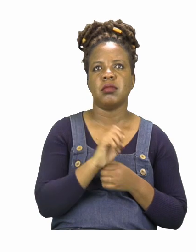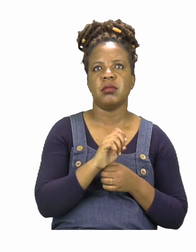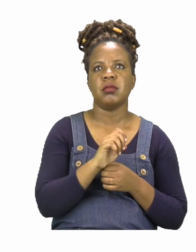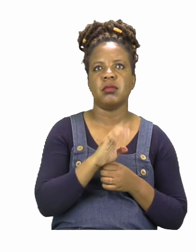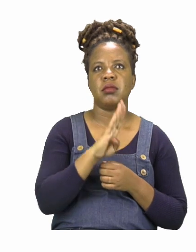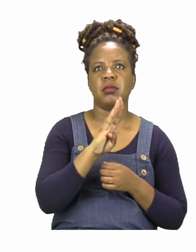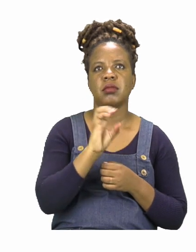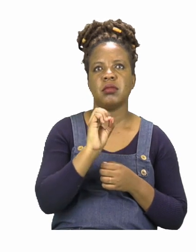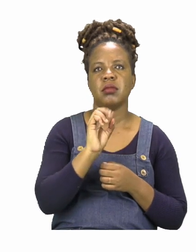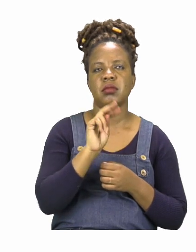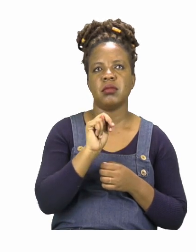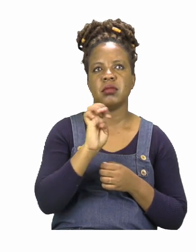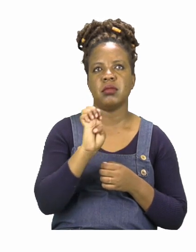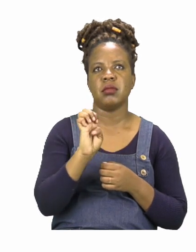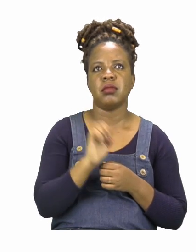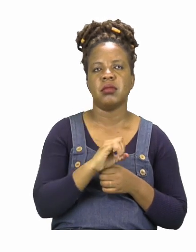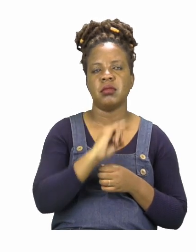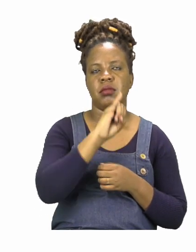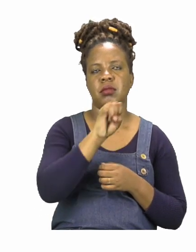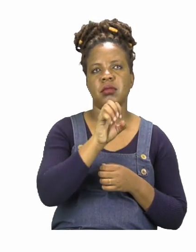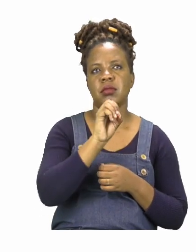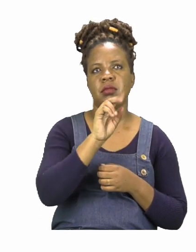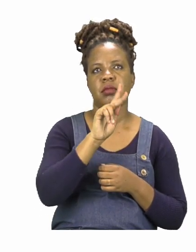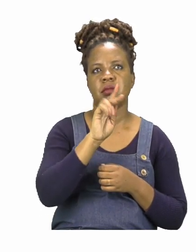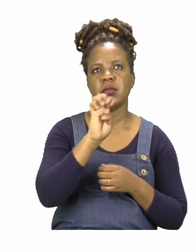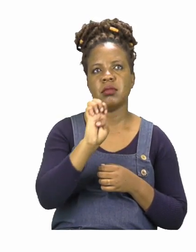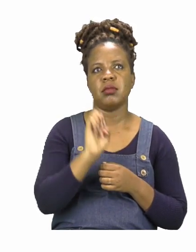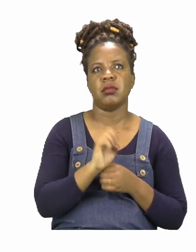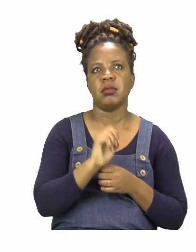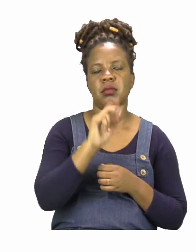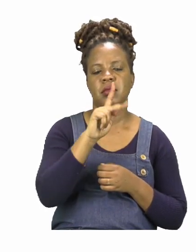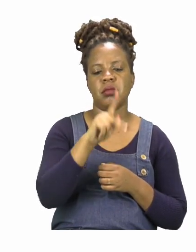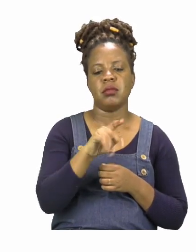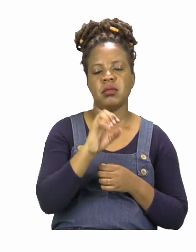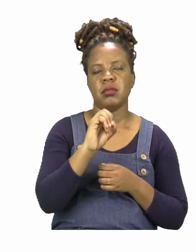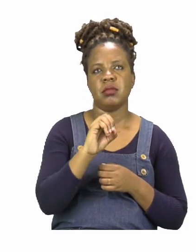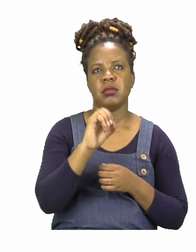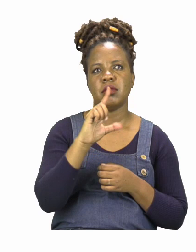bone, joke, pole.